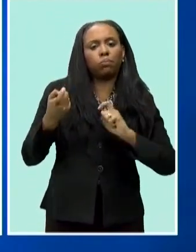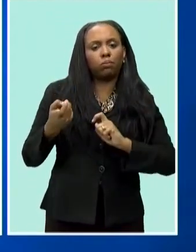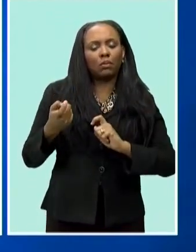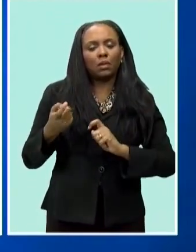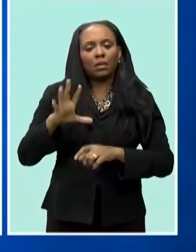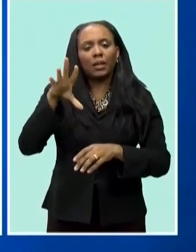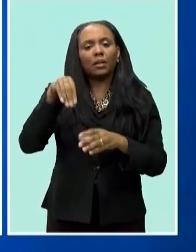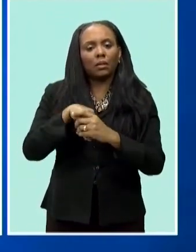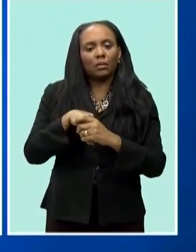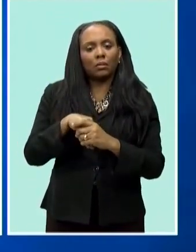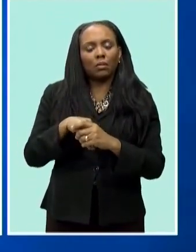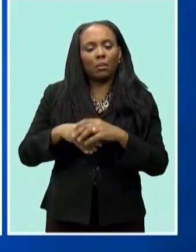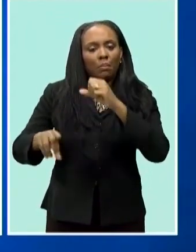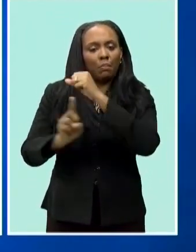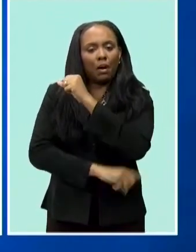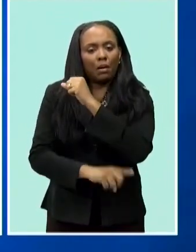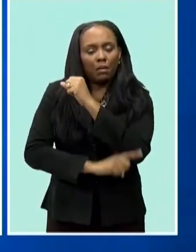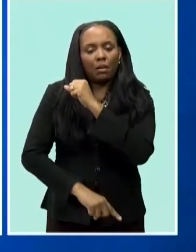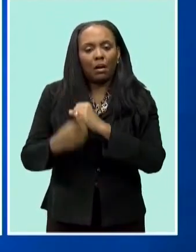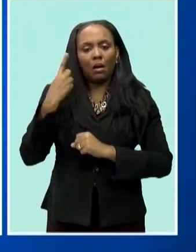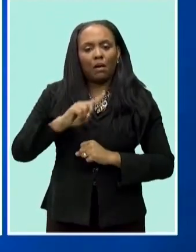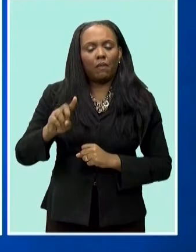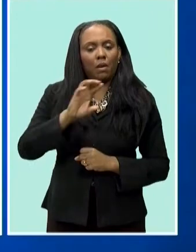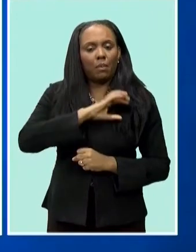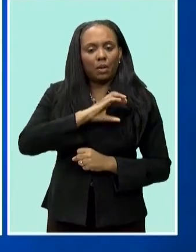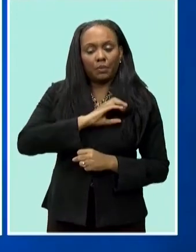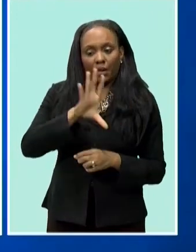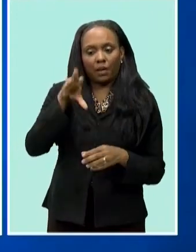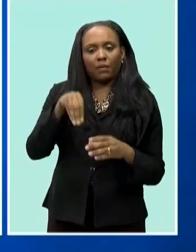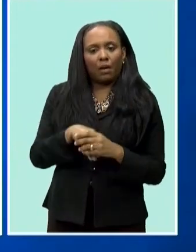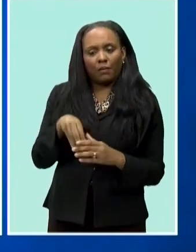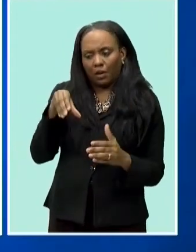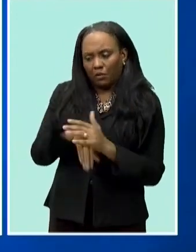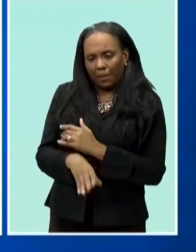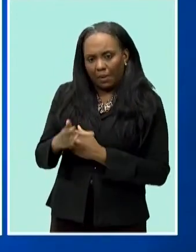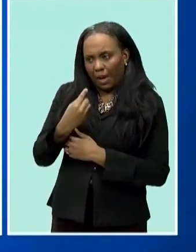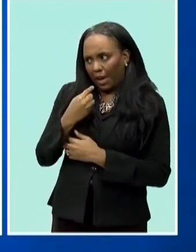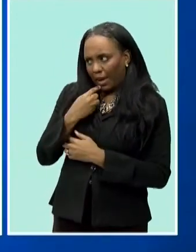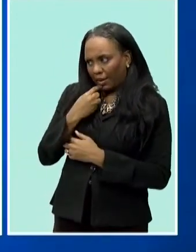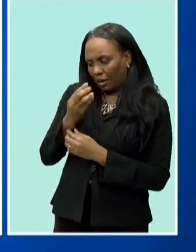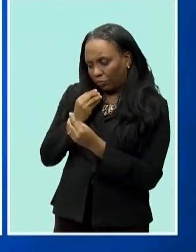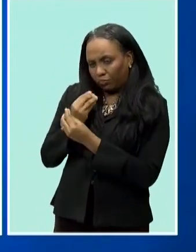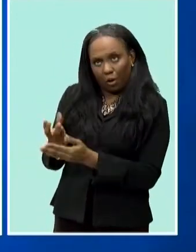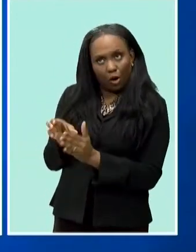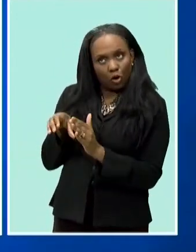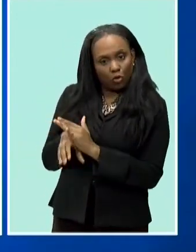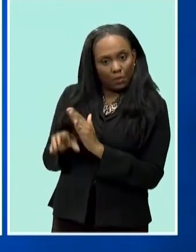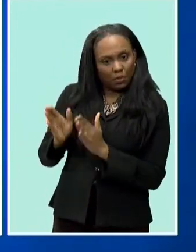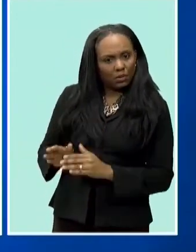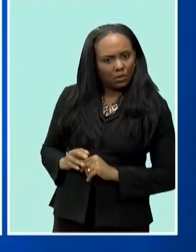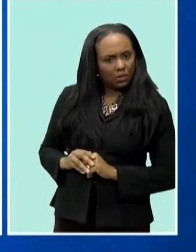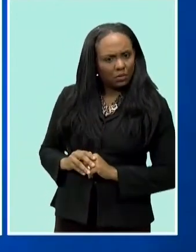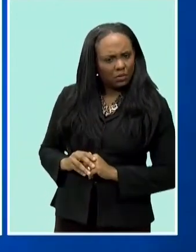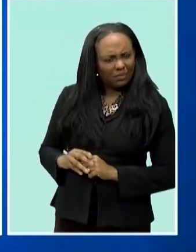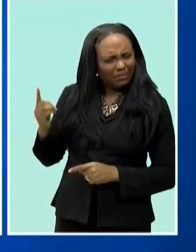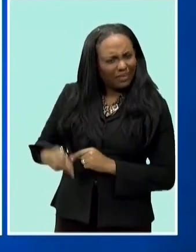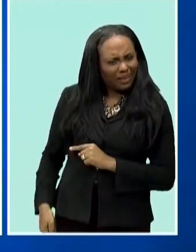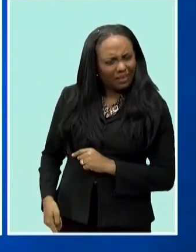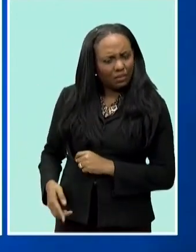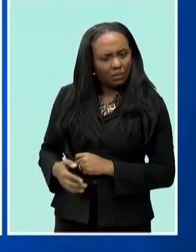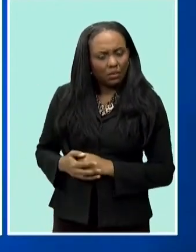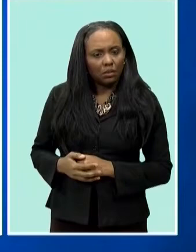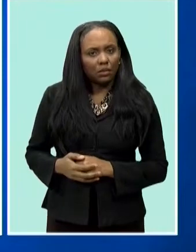include specific penalties for law enforcement officers that tip off criminals. And the proposal from MOCA is